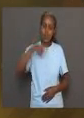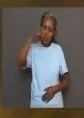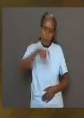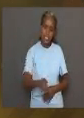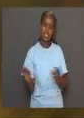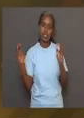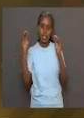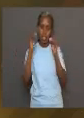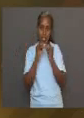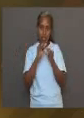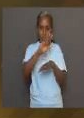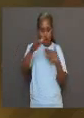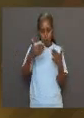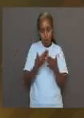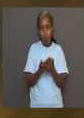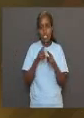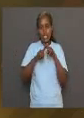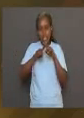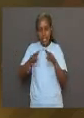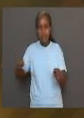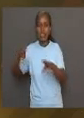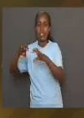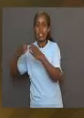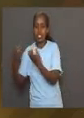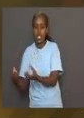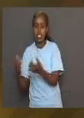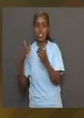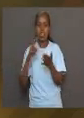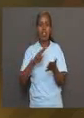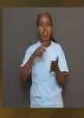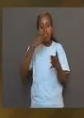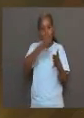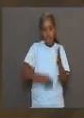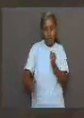add all the different sectional volumes together.